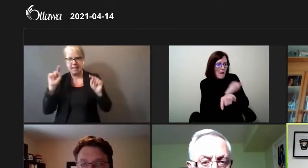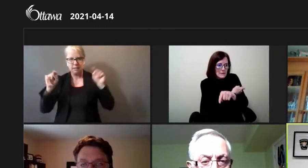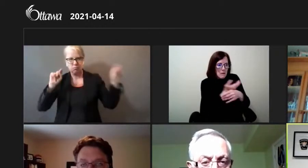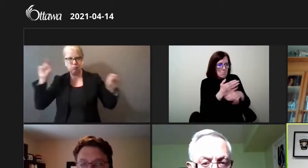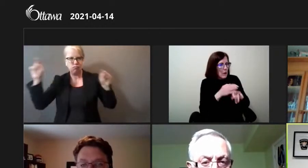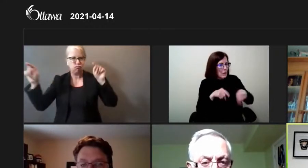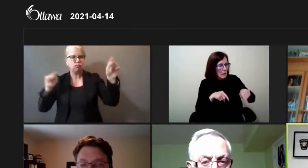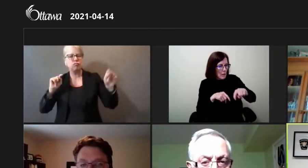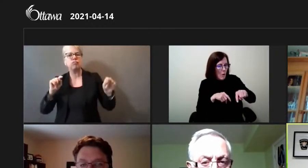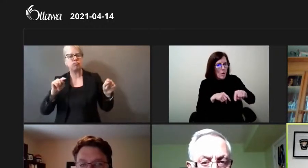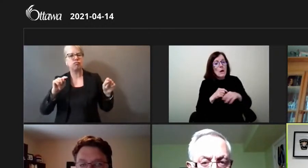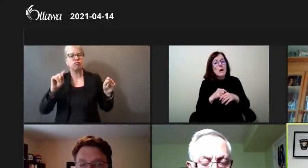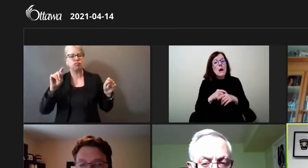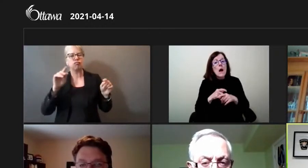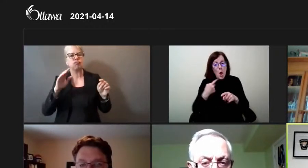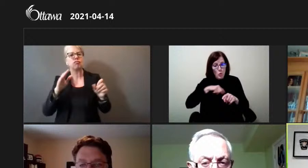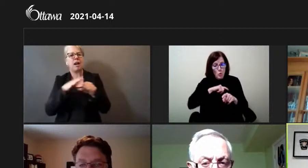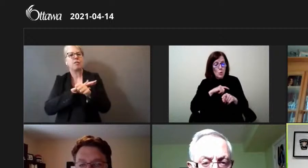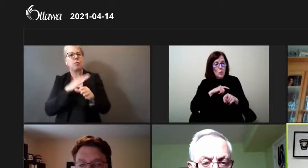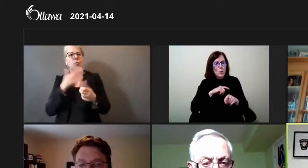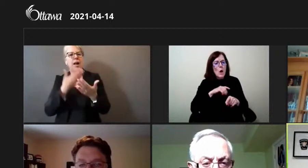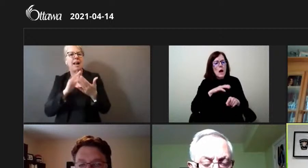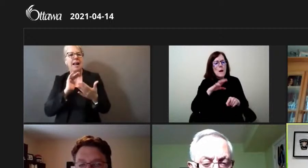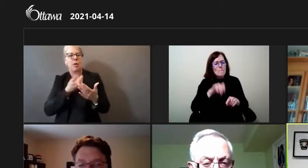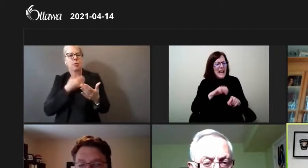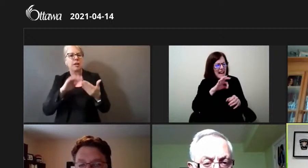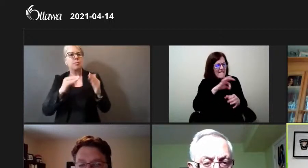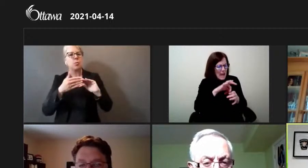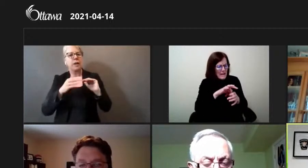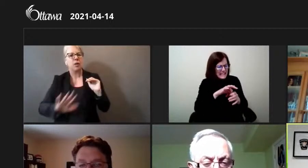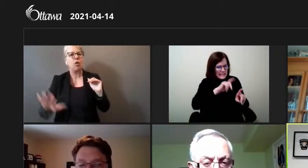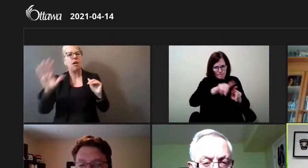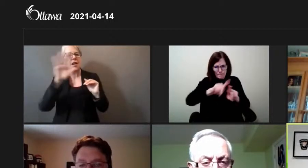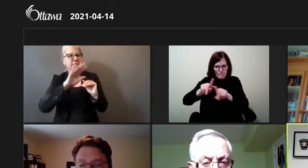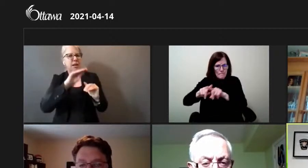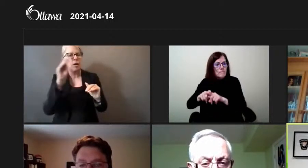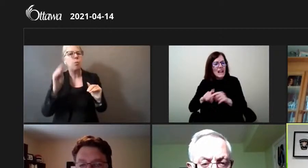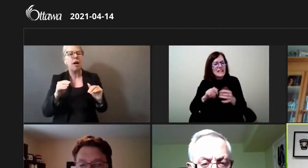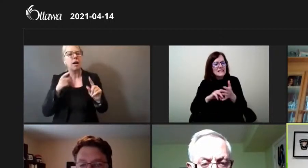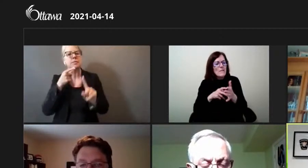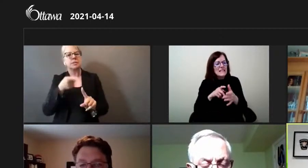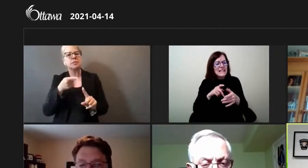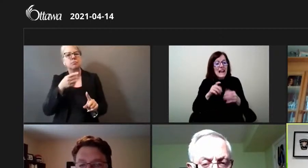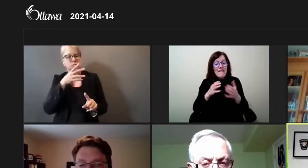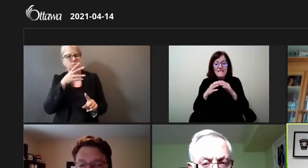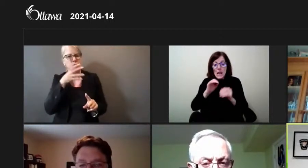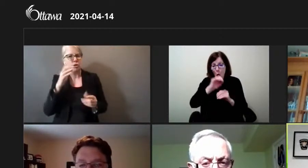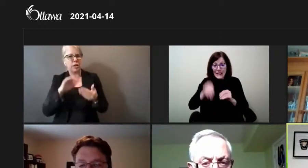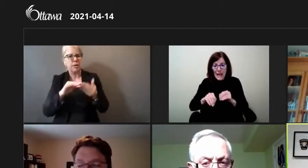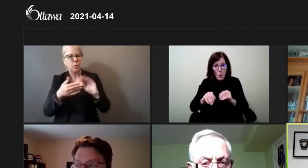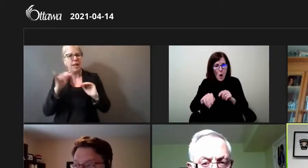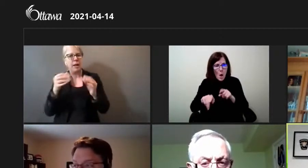really well our community across Ottawa, and particularly our rural communities. That was provided in the first